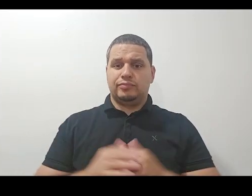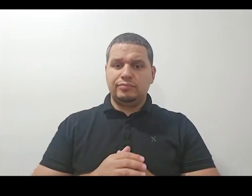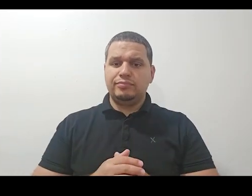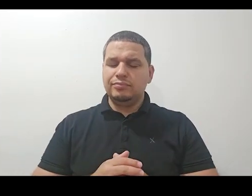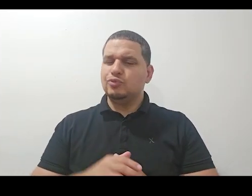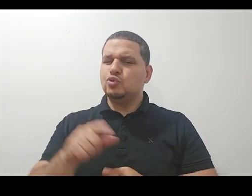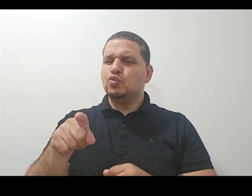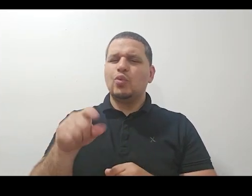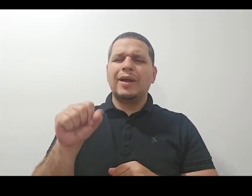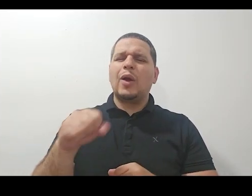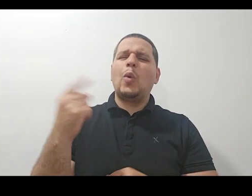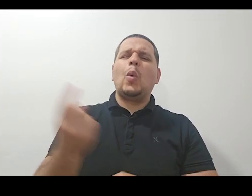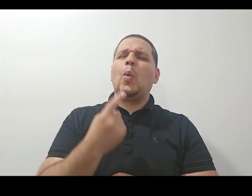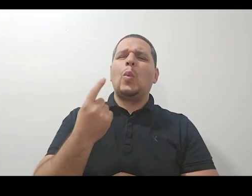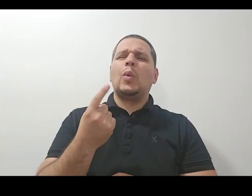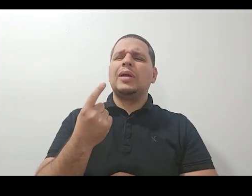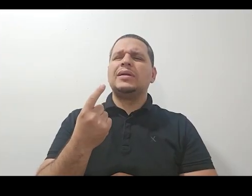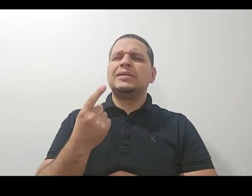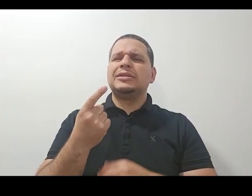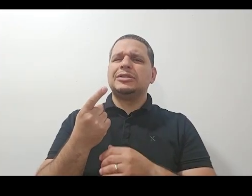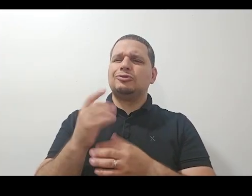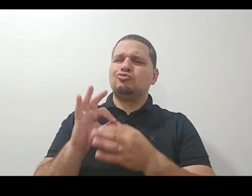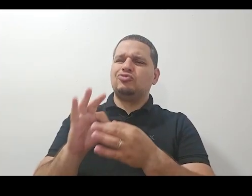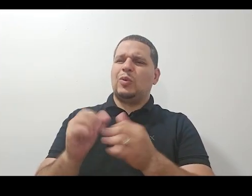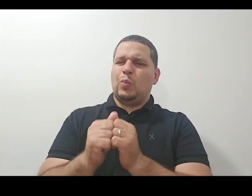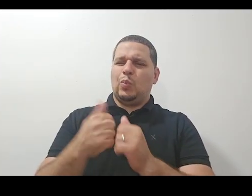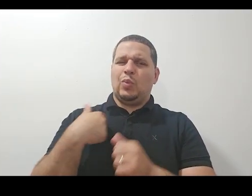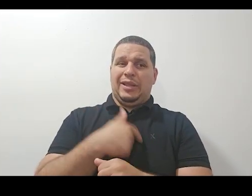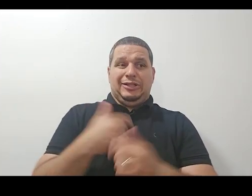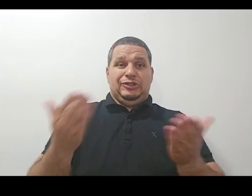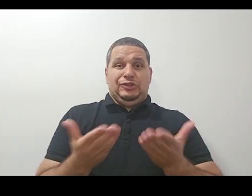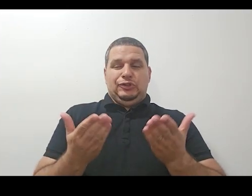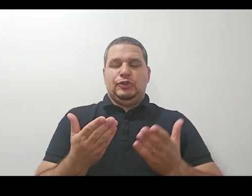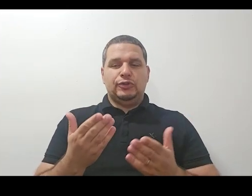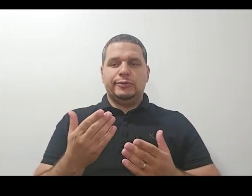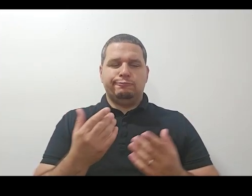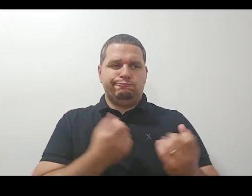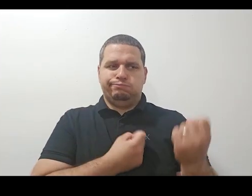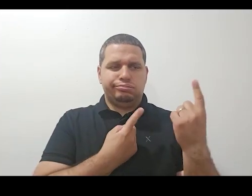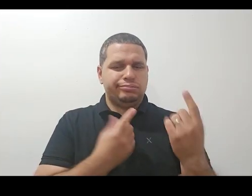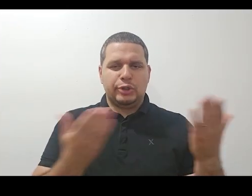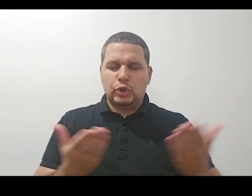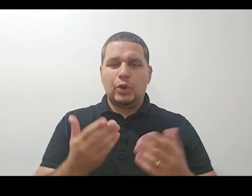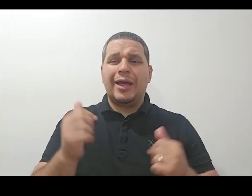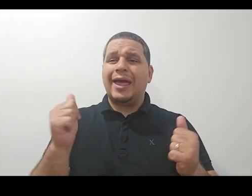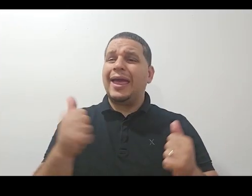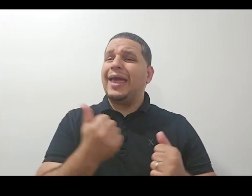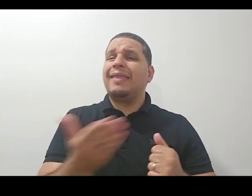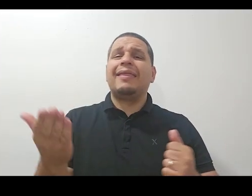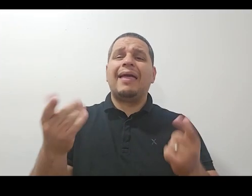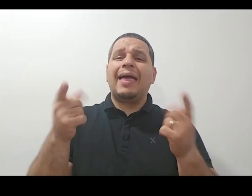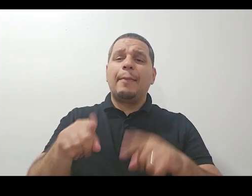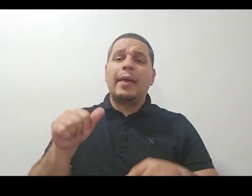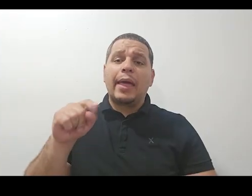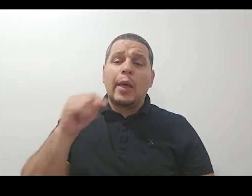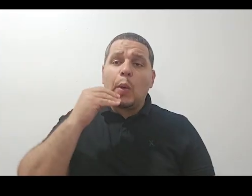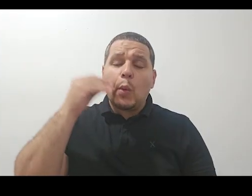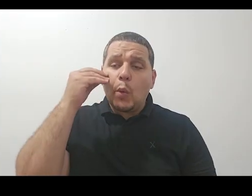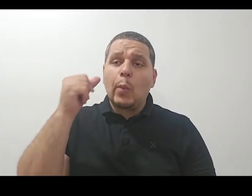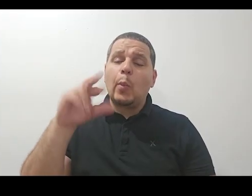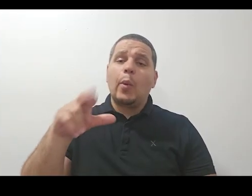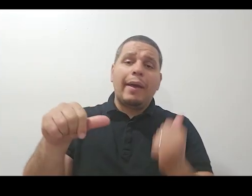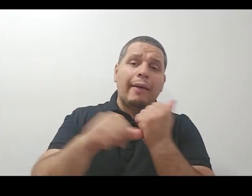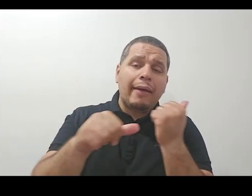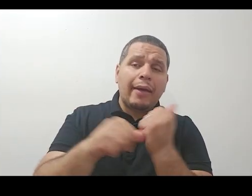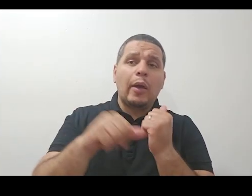they can always relate with us over here. Anything that goes on, whether it's something at home, the